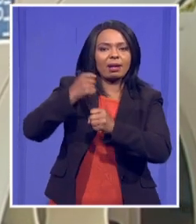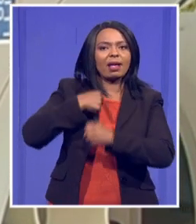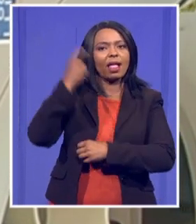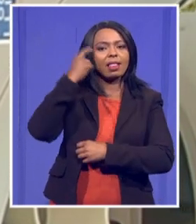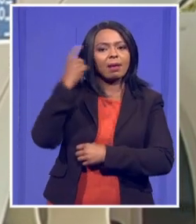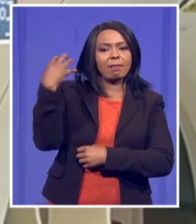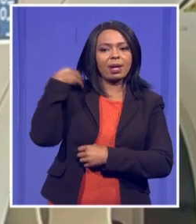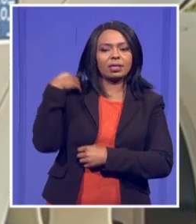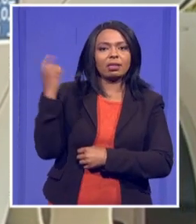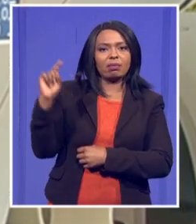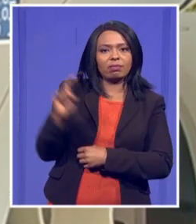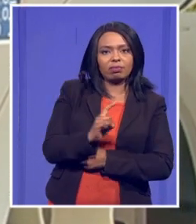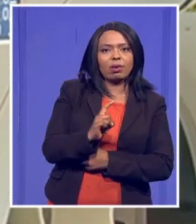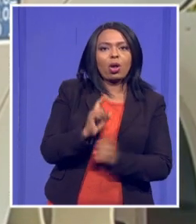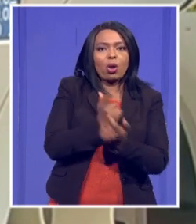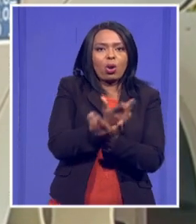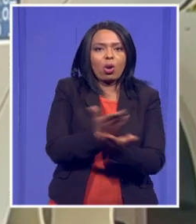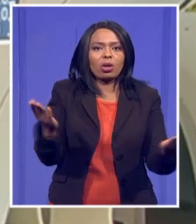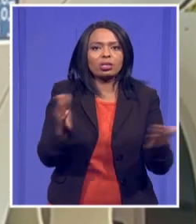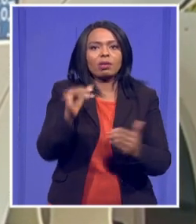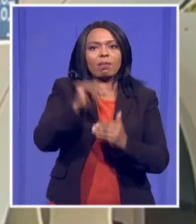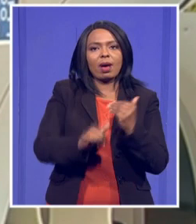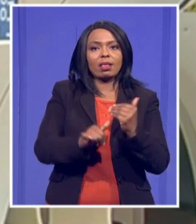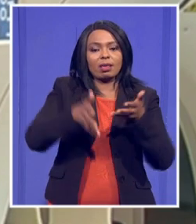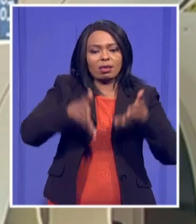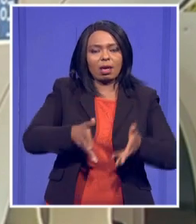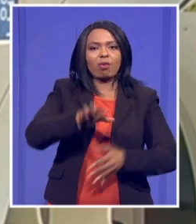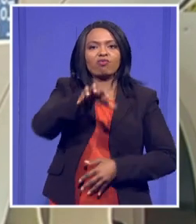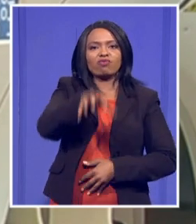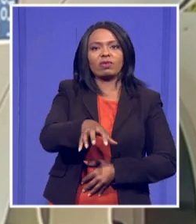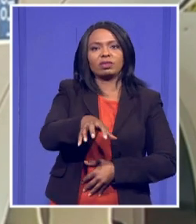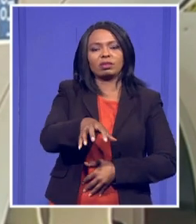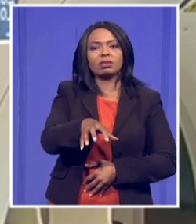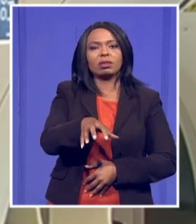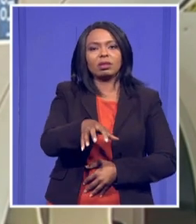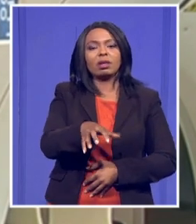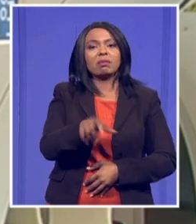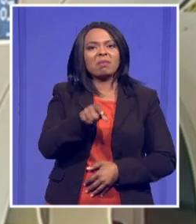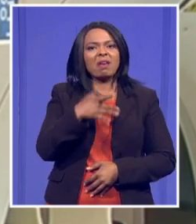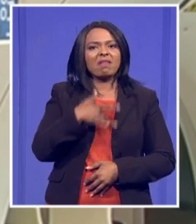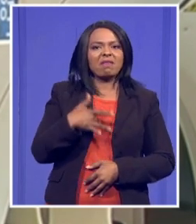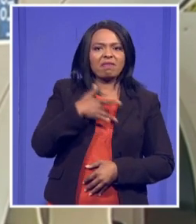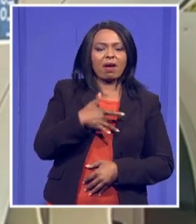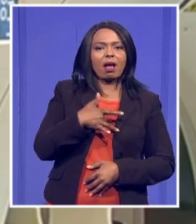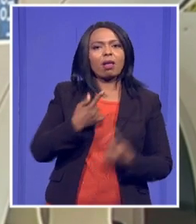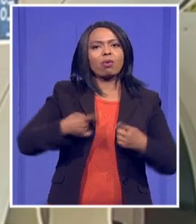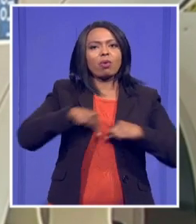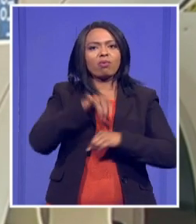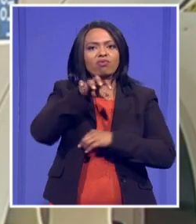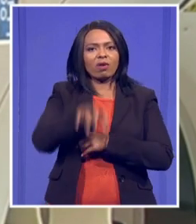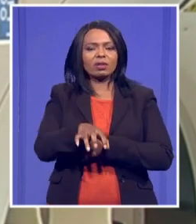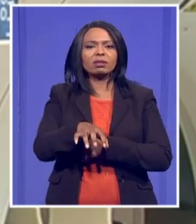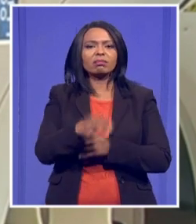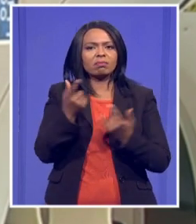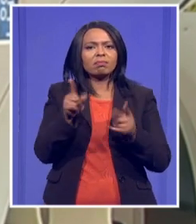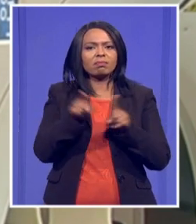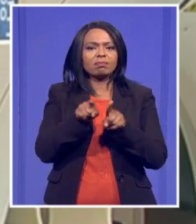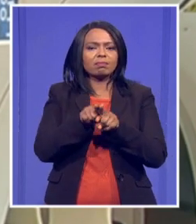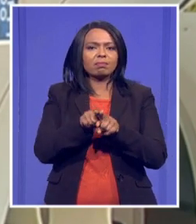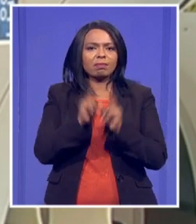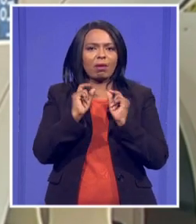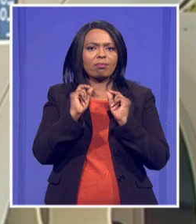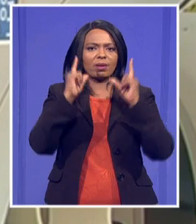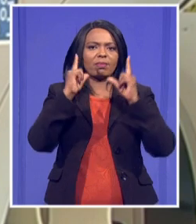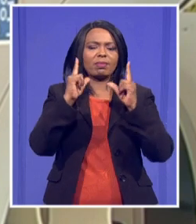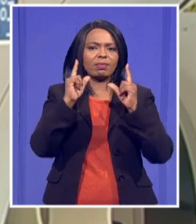will be launching this month in the province, wherein we felt as a province we need to bring him to this part